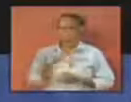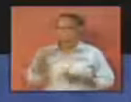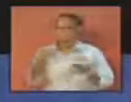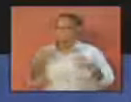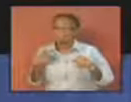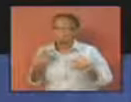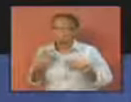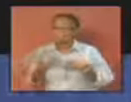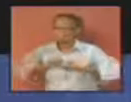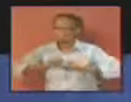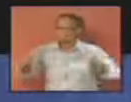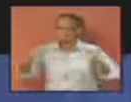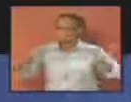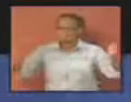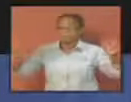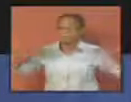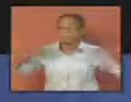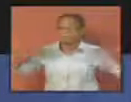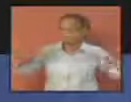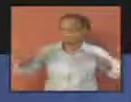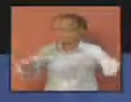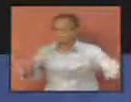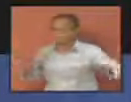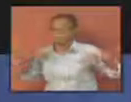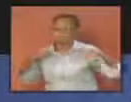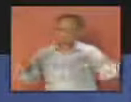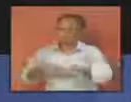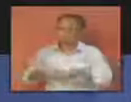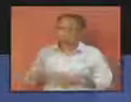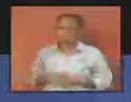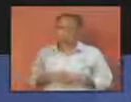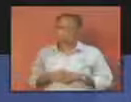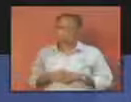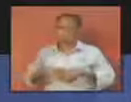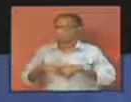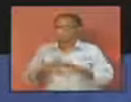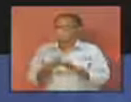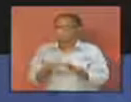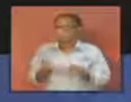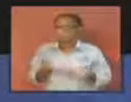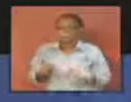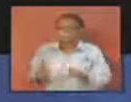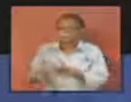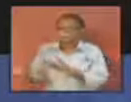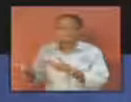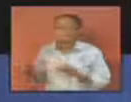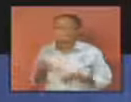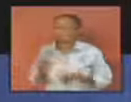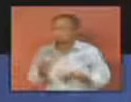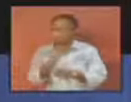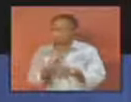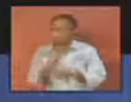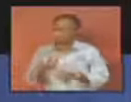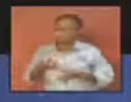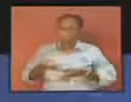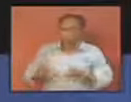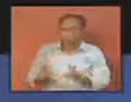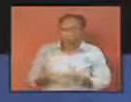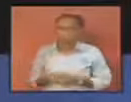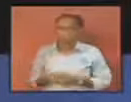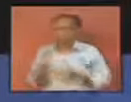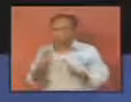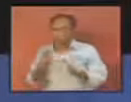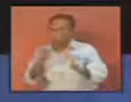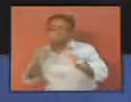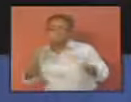these vaccination sites? And my second question, Dr. Parasram, is understanding that a patient has the right